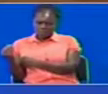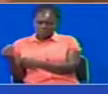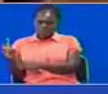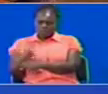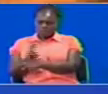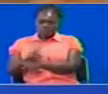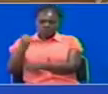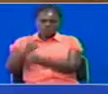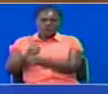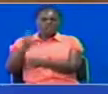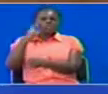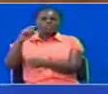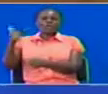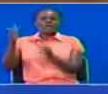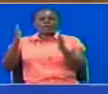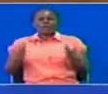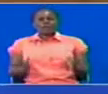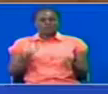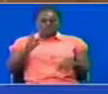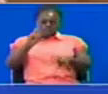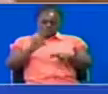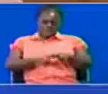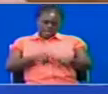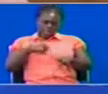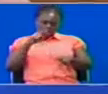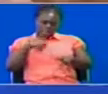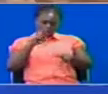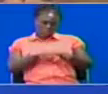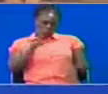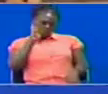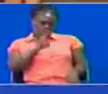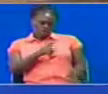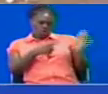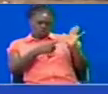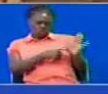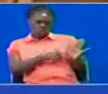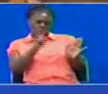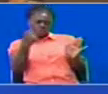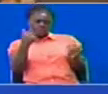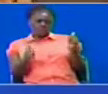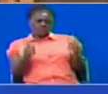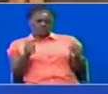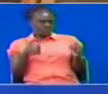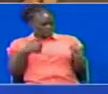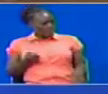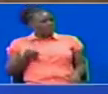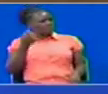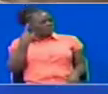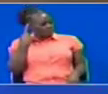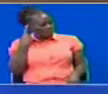natumia workshop ya mtu. Time moja nilikuwa nimekaa hivi nikiwatch show. Sikumbuki ilikuwa show gani ya Kenya. And nika